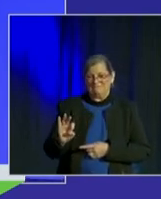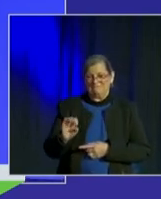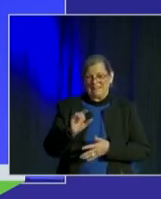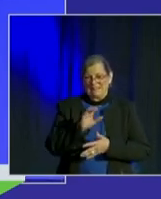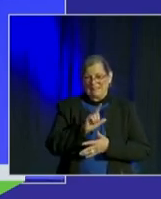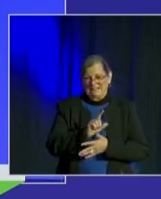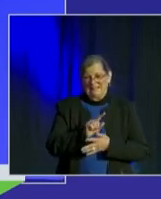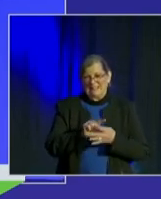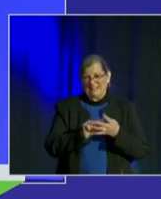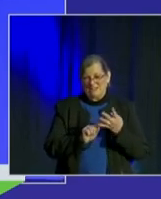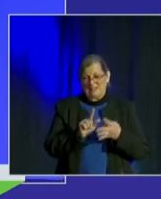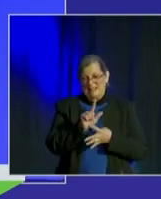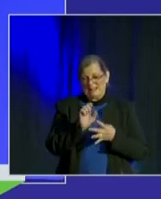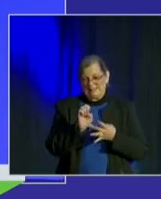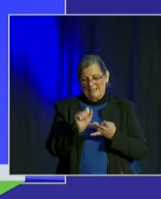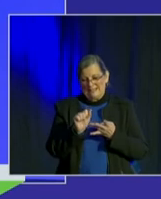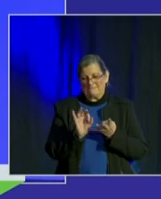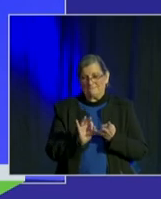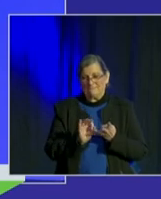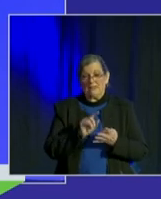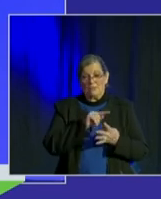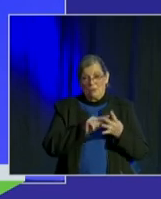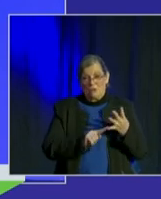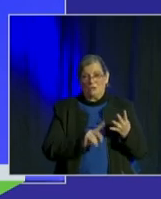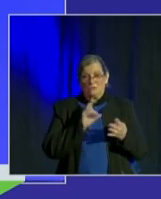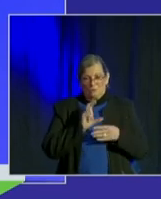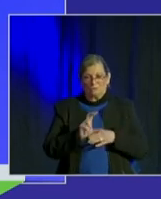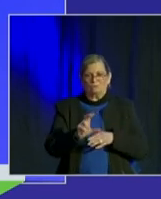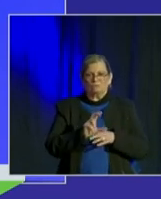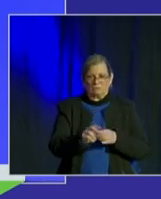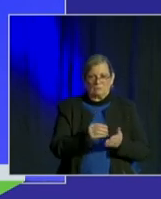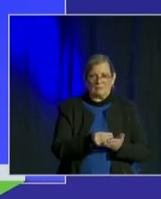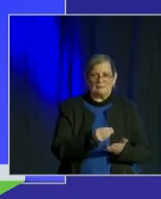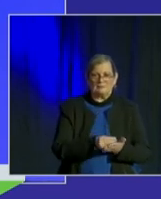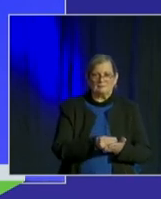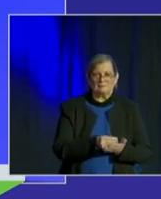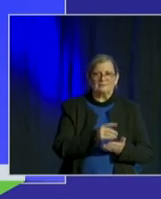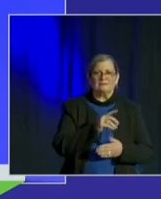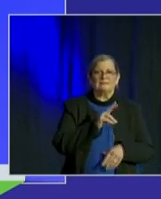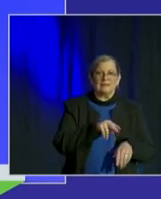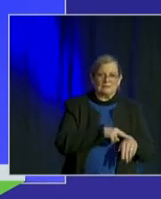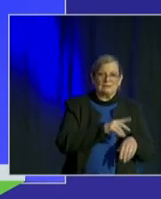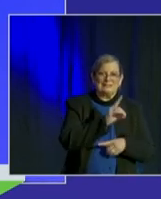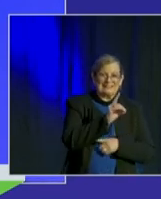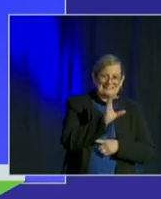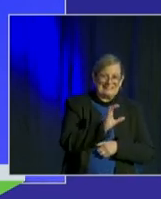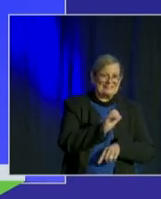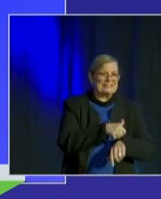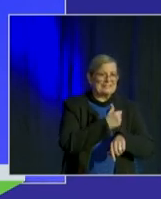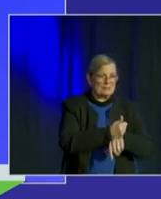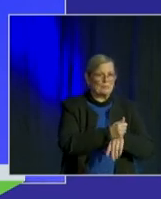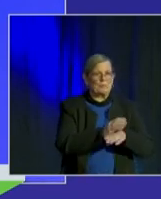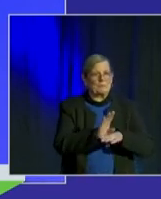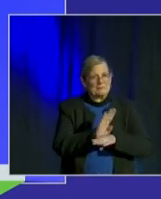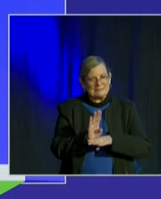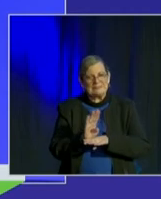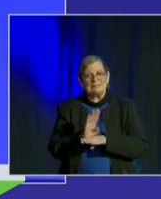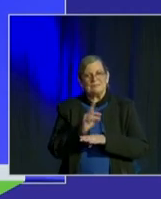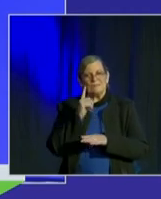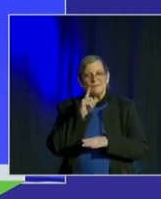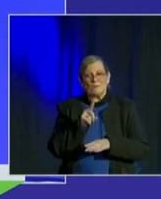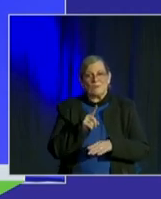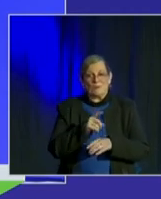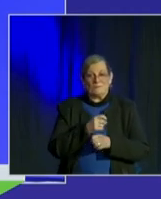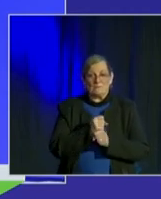Neighborhood Prosperity Fund, for the Nourish DC, and then also for our light manufacturing, which is a new